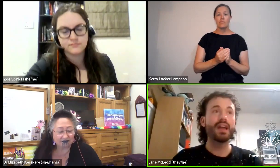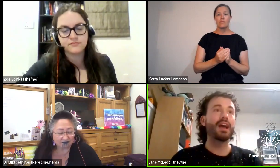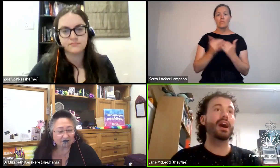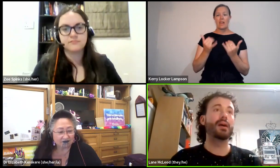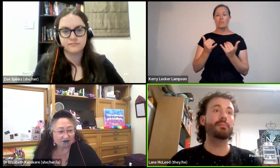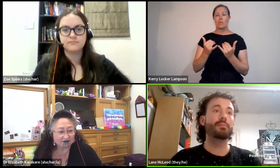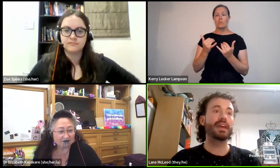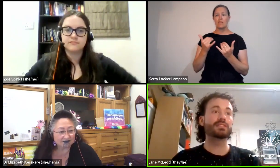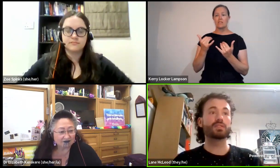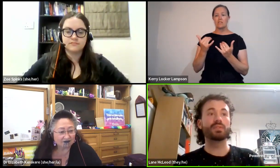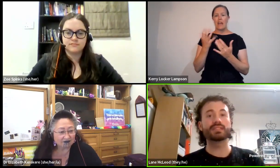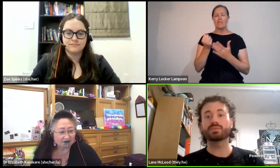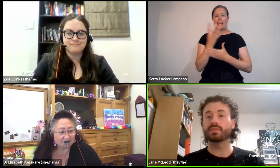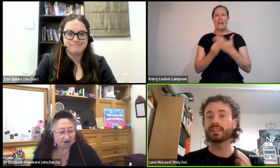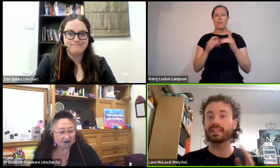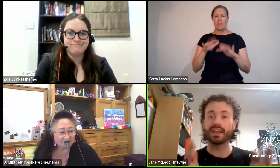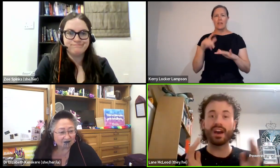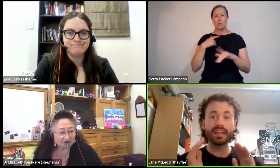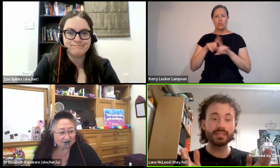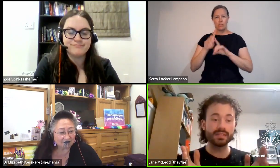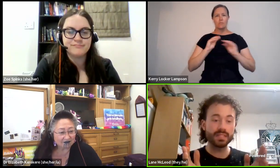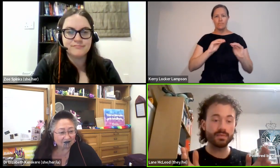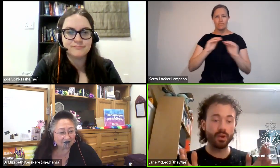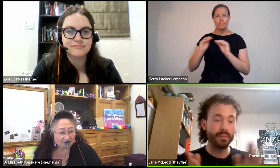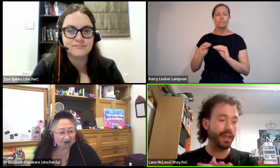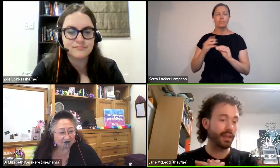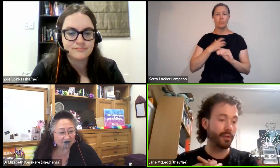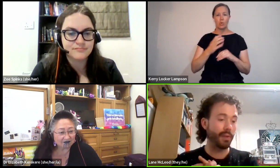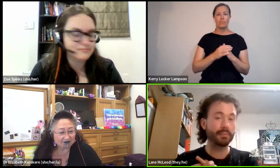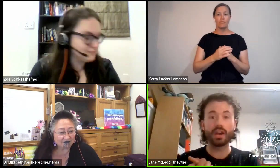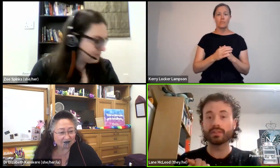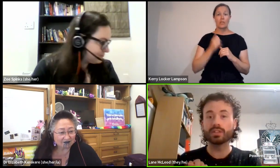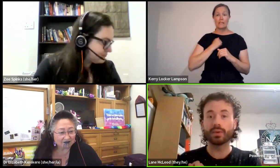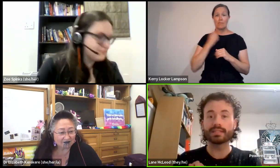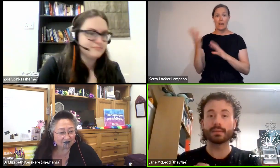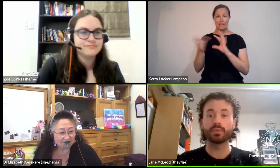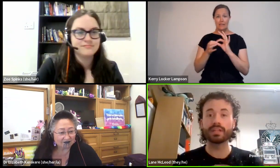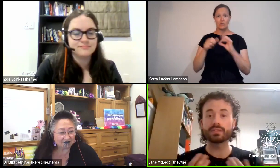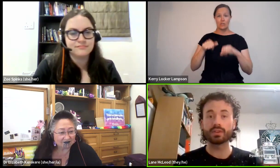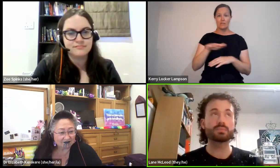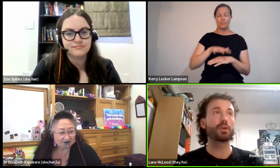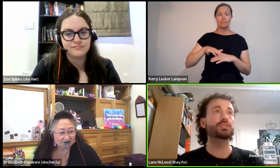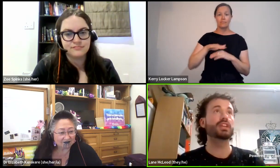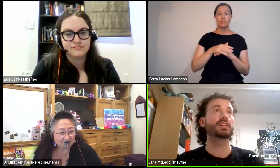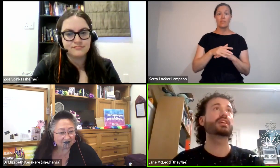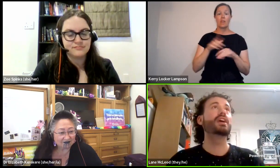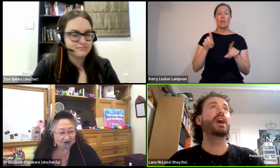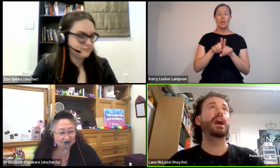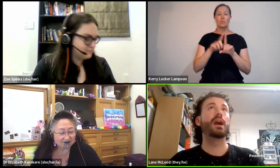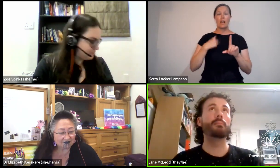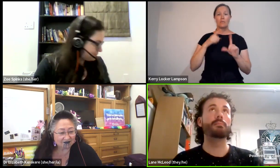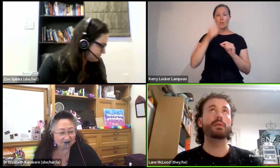moment. And so that's sort of the lens that I come into this from. And I'm currently doing a summer research